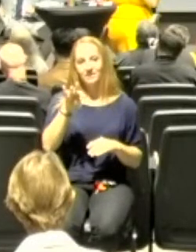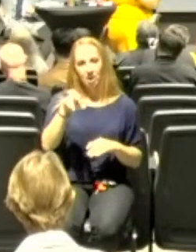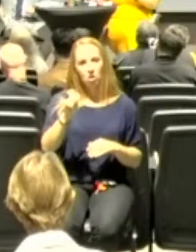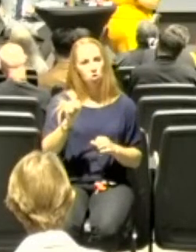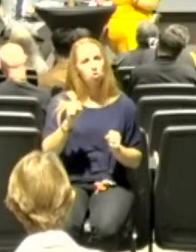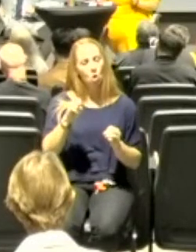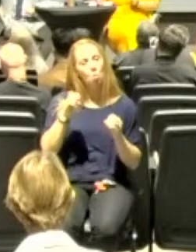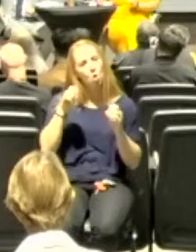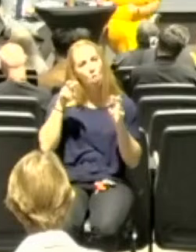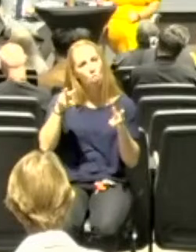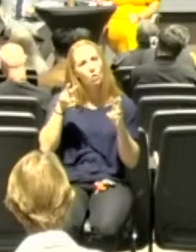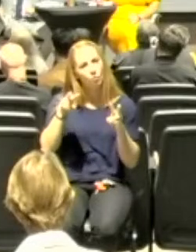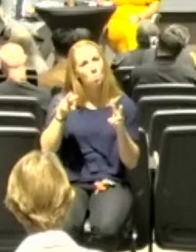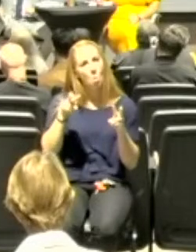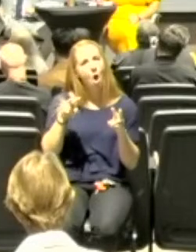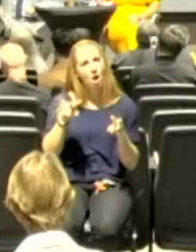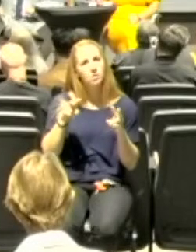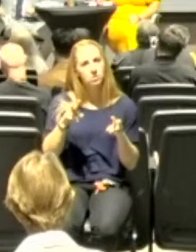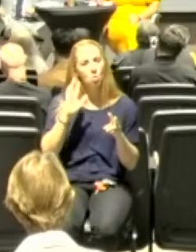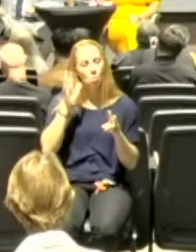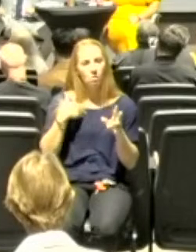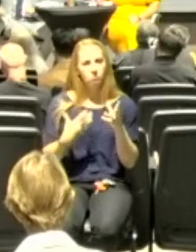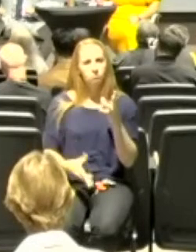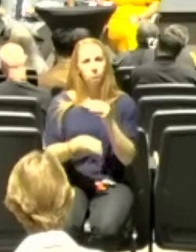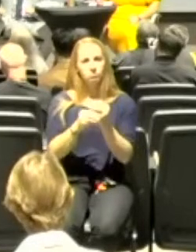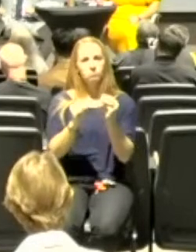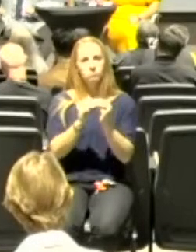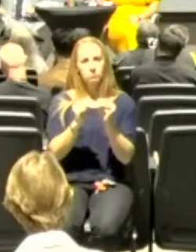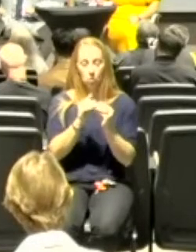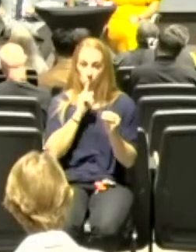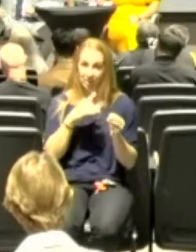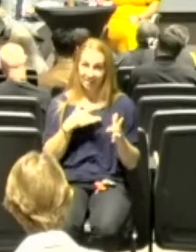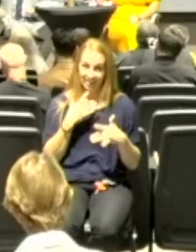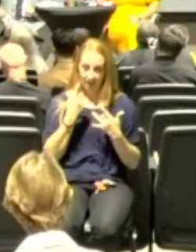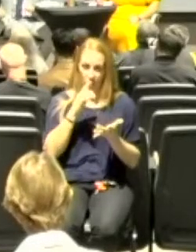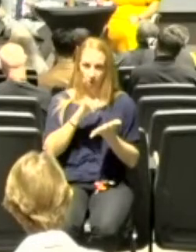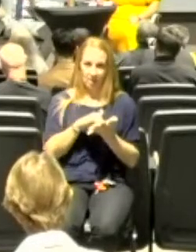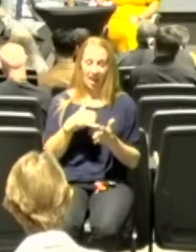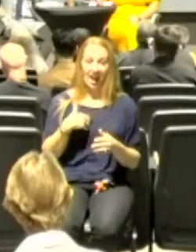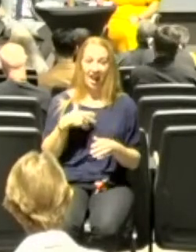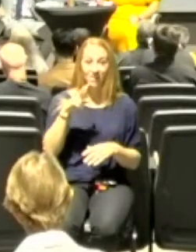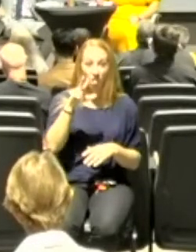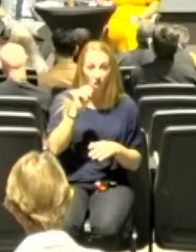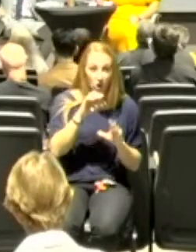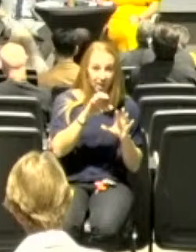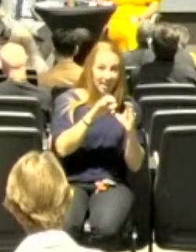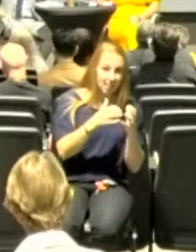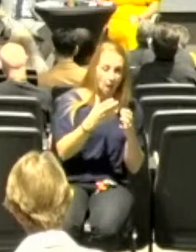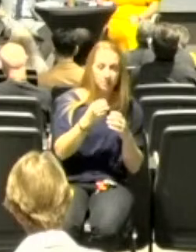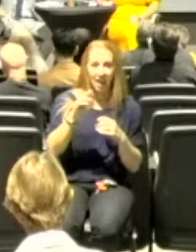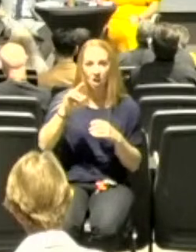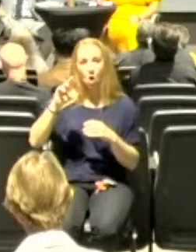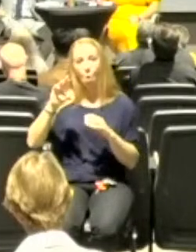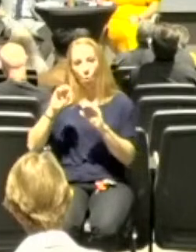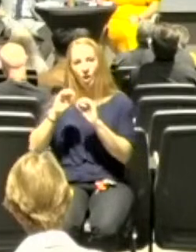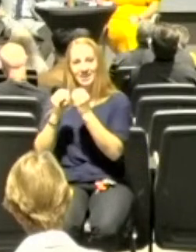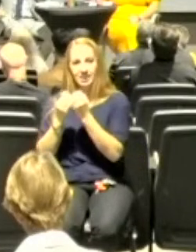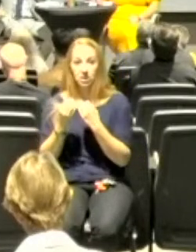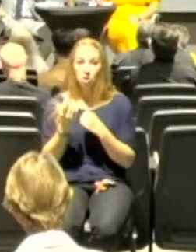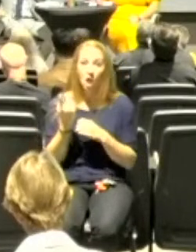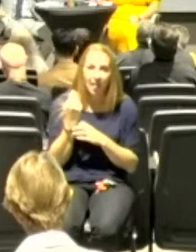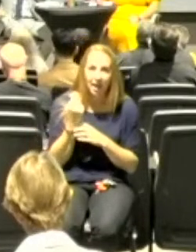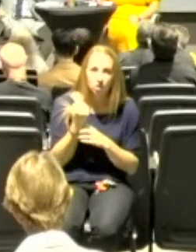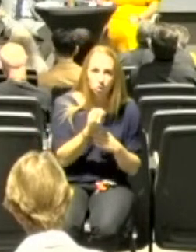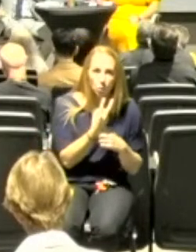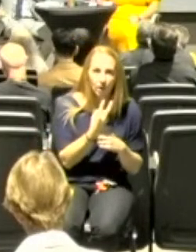Look for more relearning of how we think about this college. Really excited for that. We have 30 clubs and orgs starting, 30. Last year we had 12.